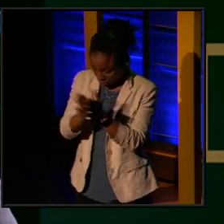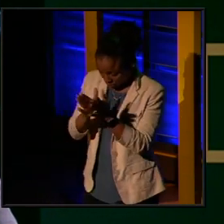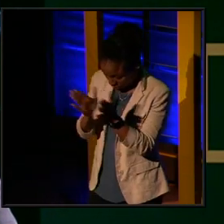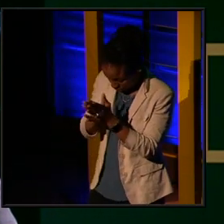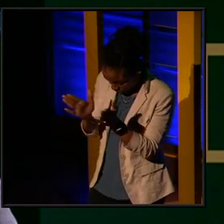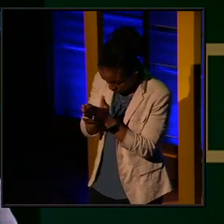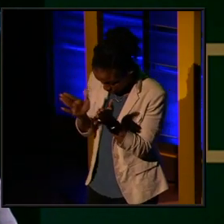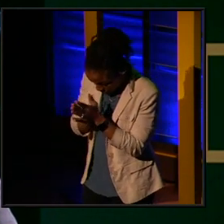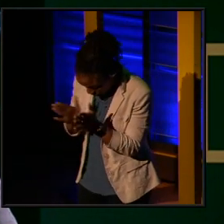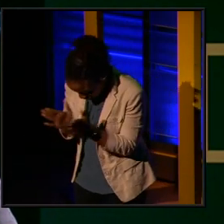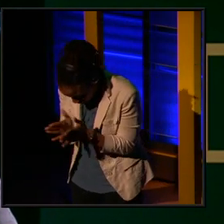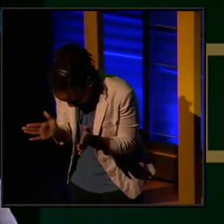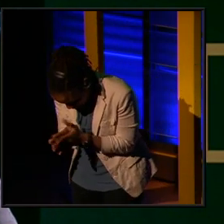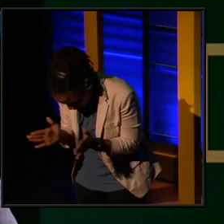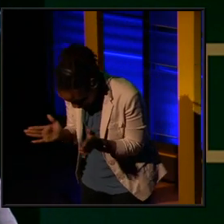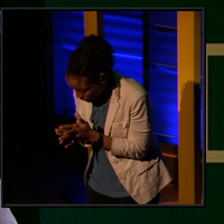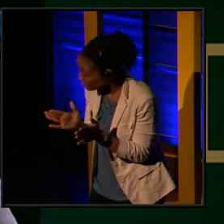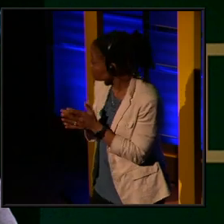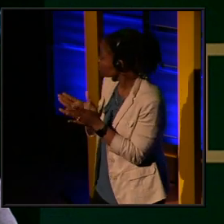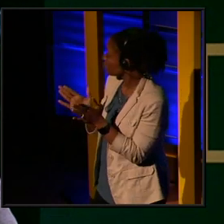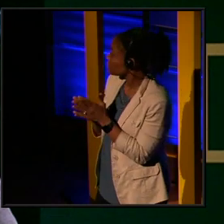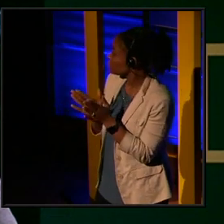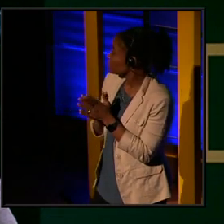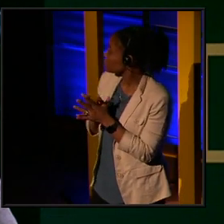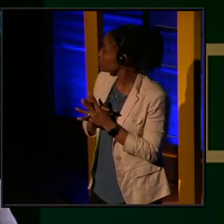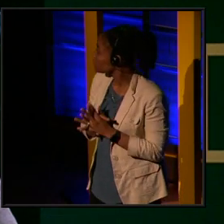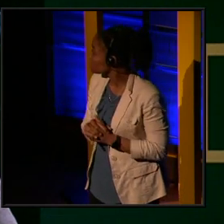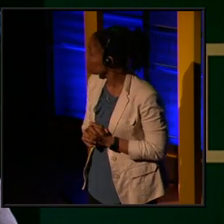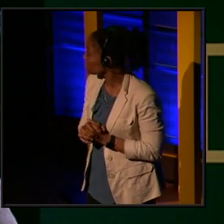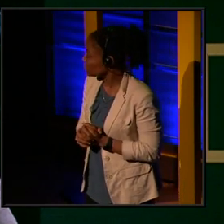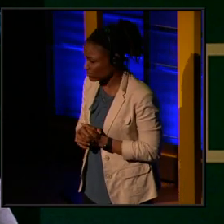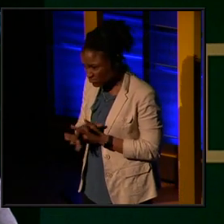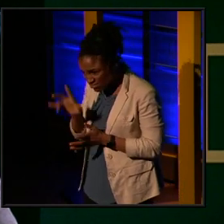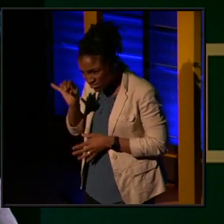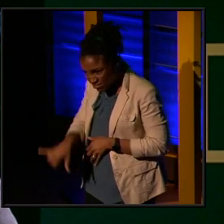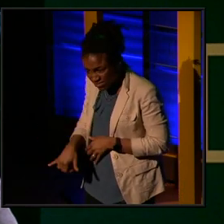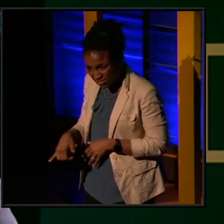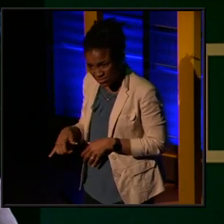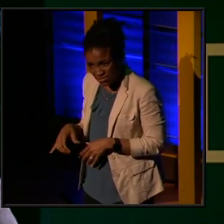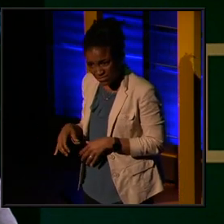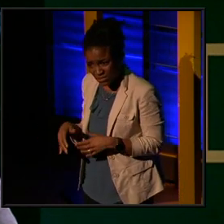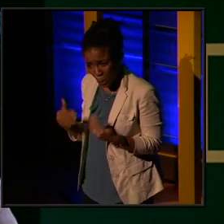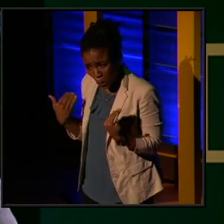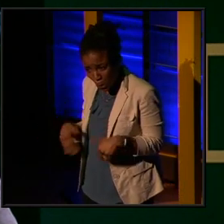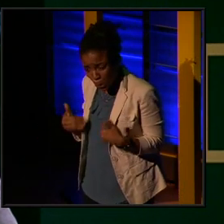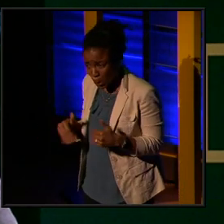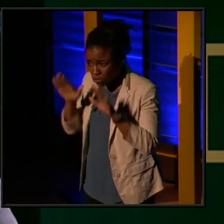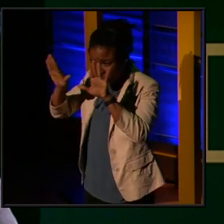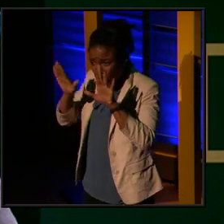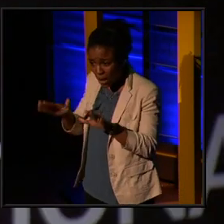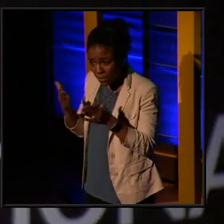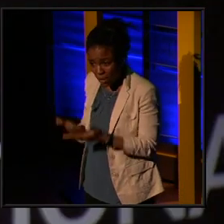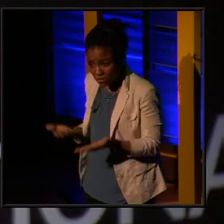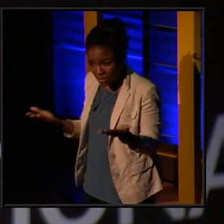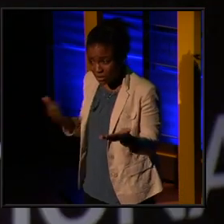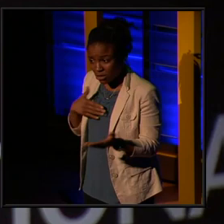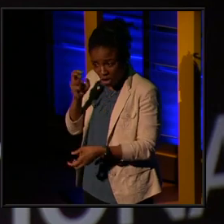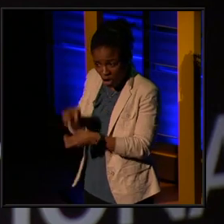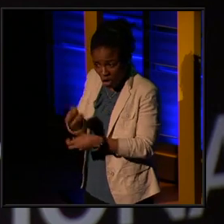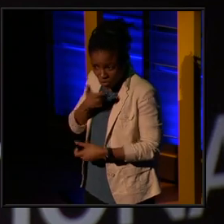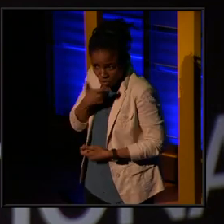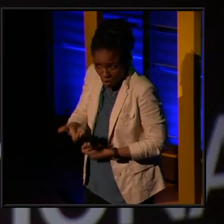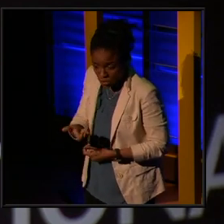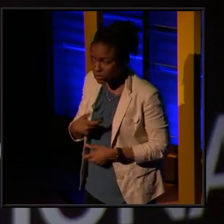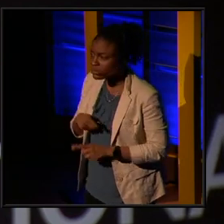I mean, that's some pretty incredible stuff, and I mean, it's hard to watch. But I have a question.